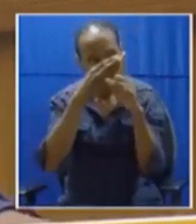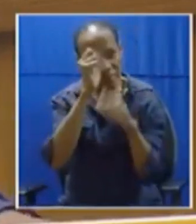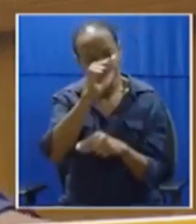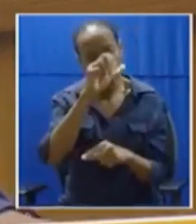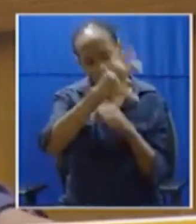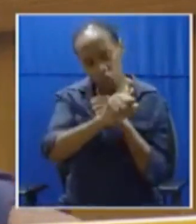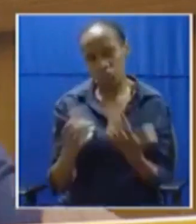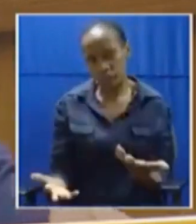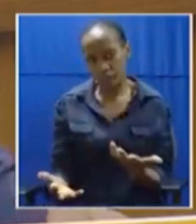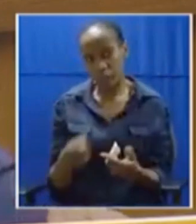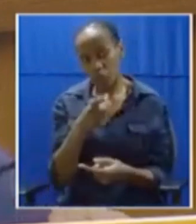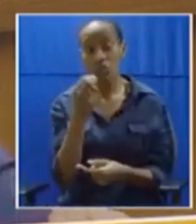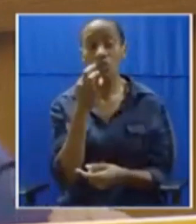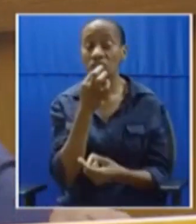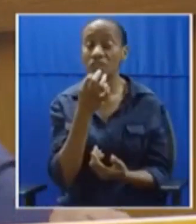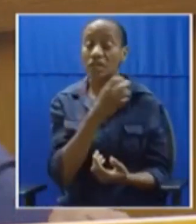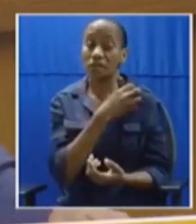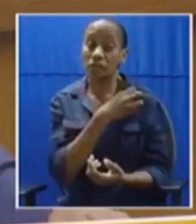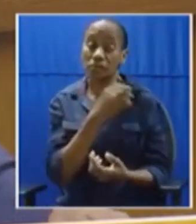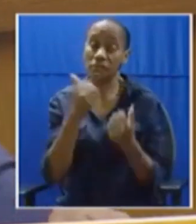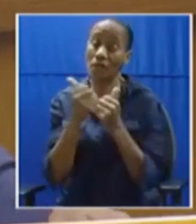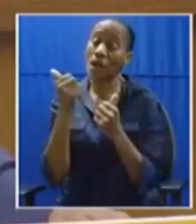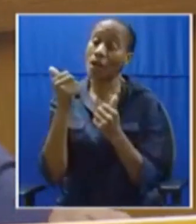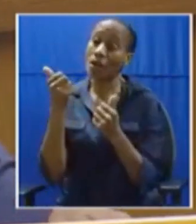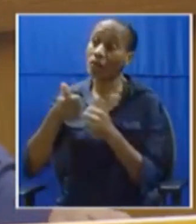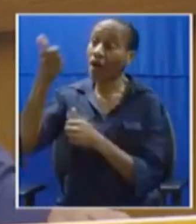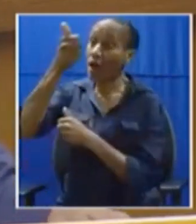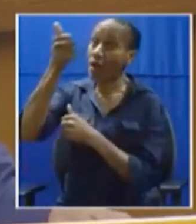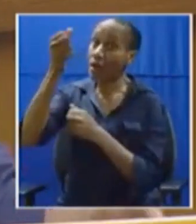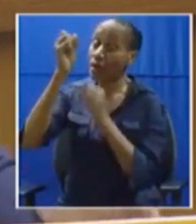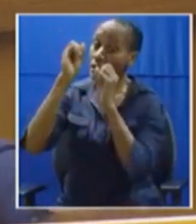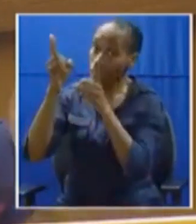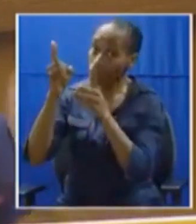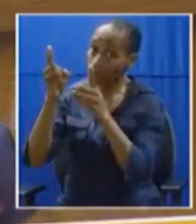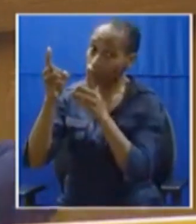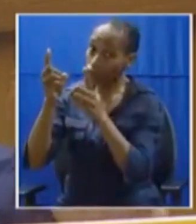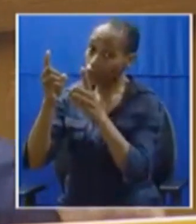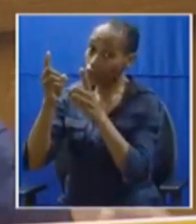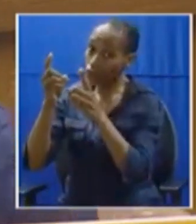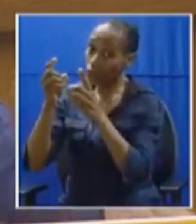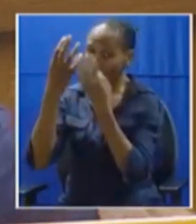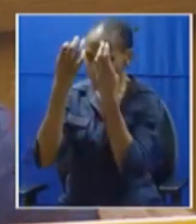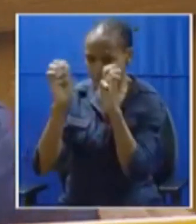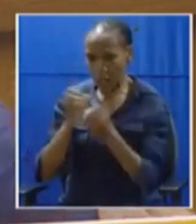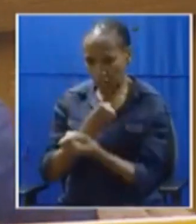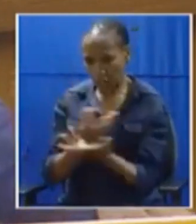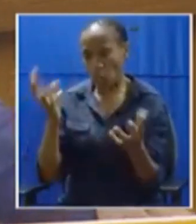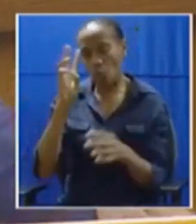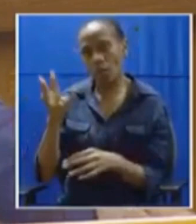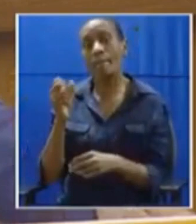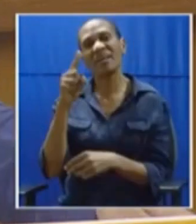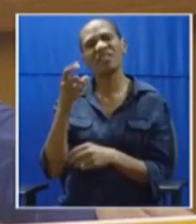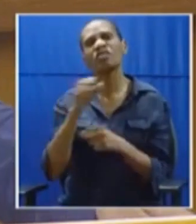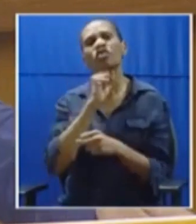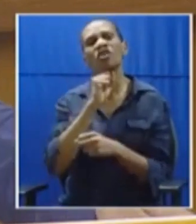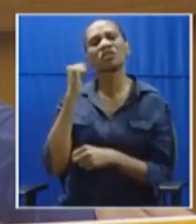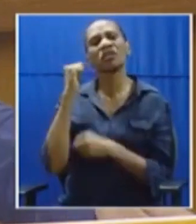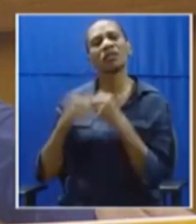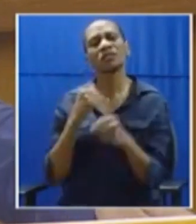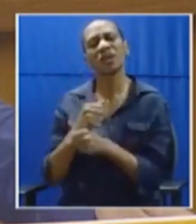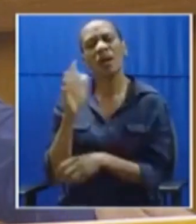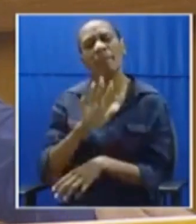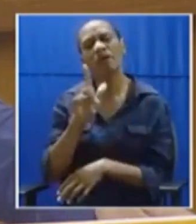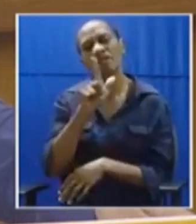Education will lead the implementation of free higher education. Yet as late as August last year, there were